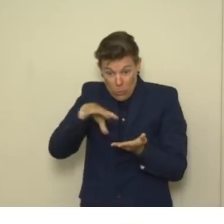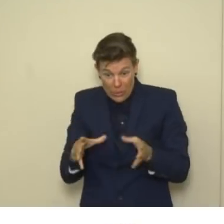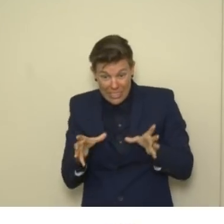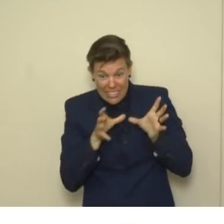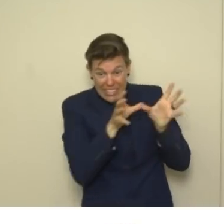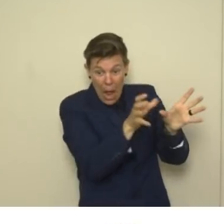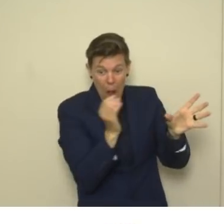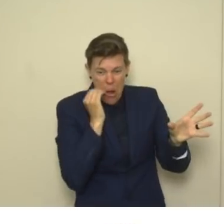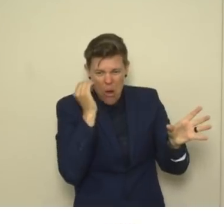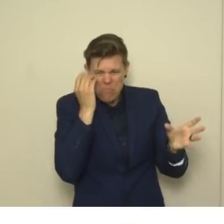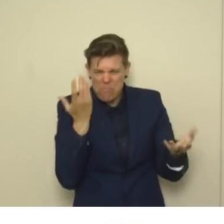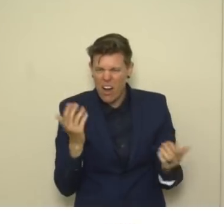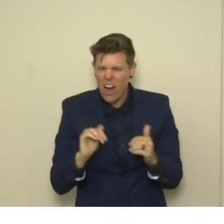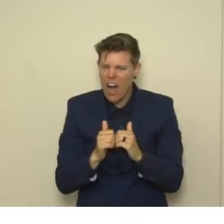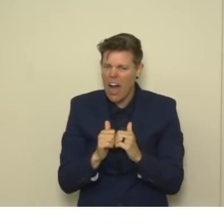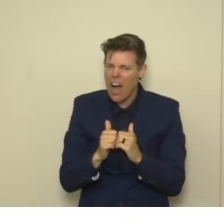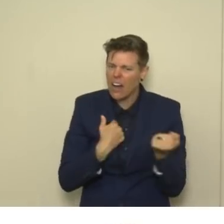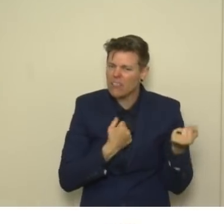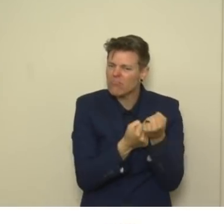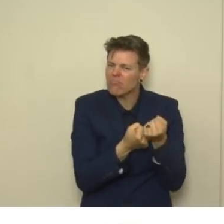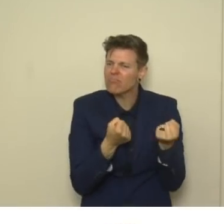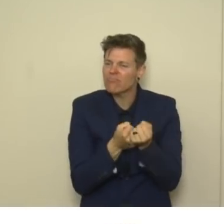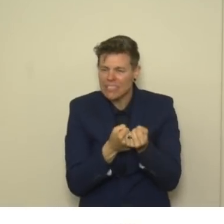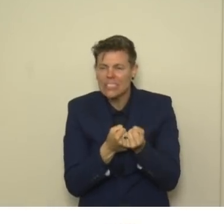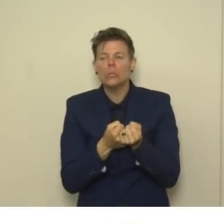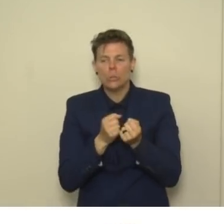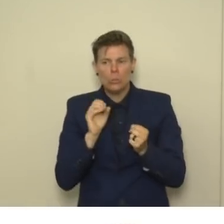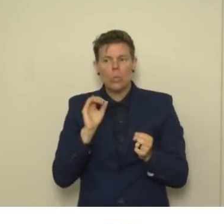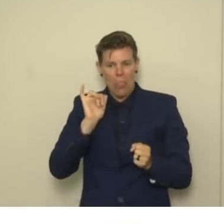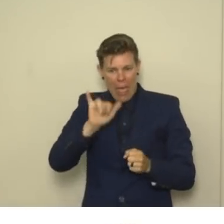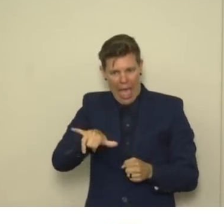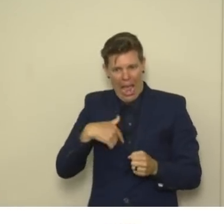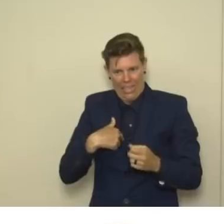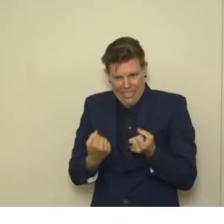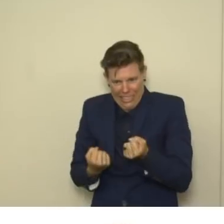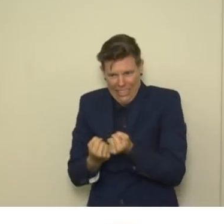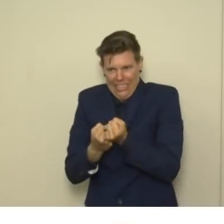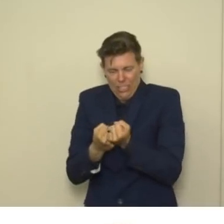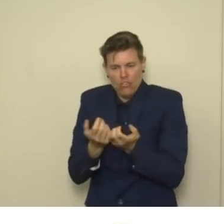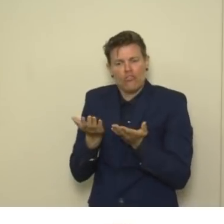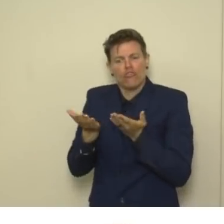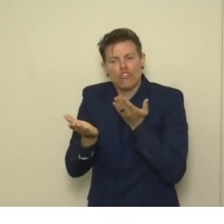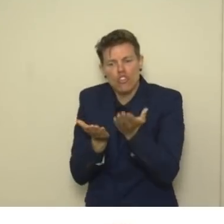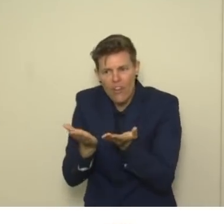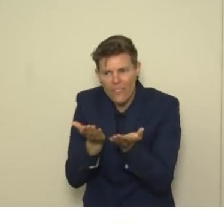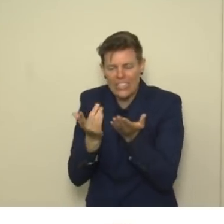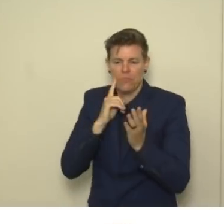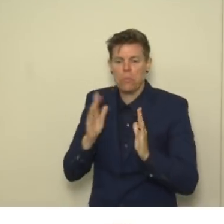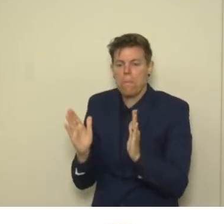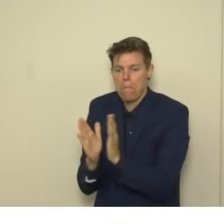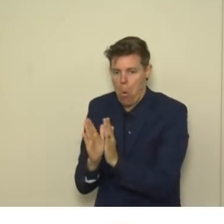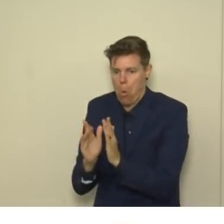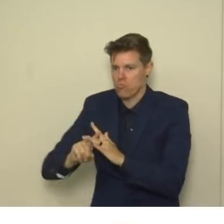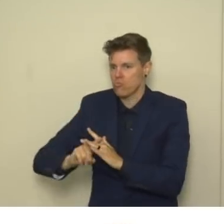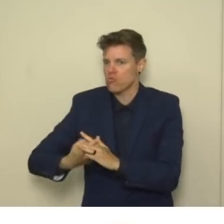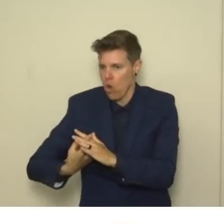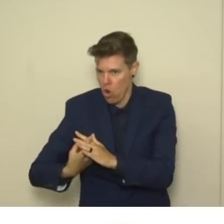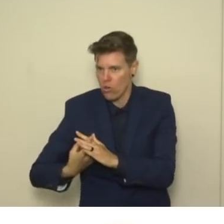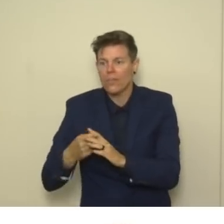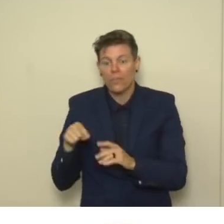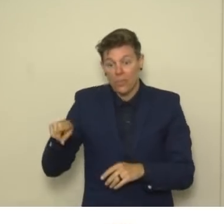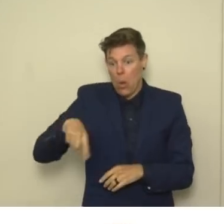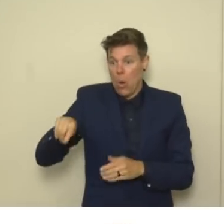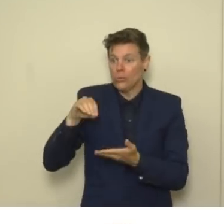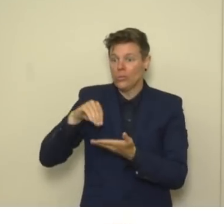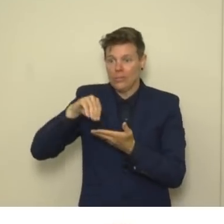we believe we can safely serve and we can meet those needs, and that if we don't do it in a school setting, we are minimizing potential